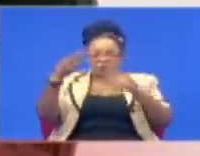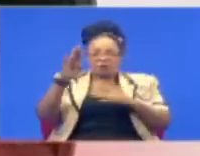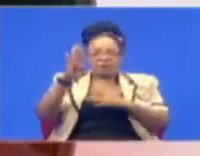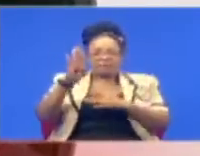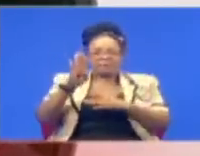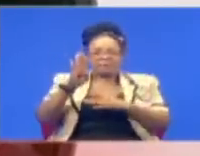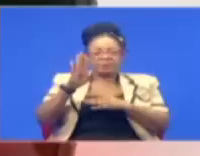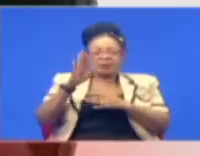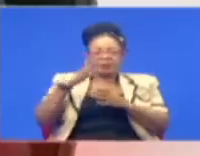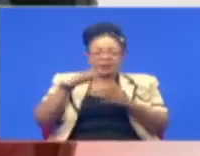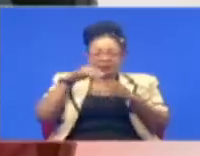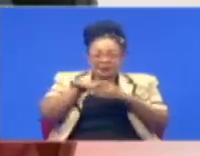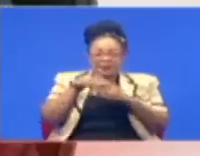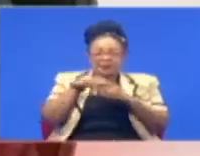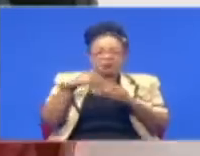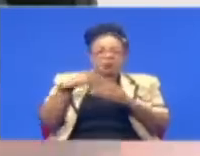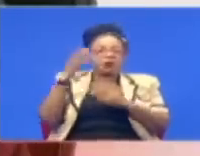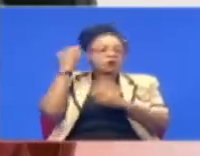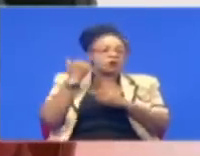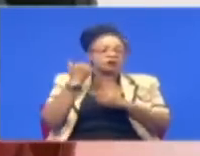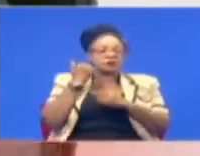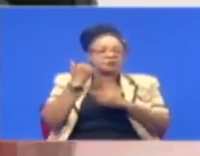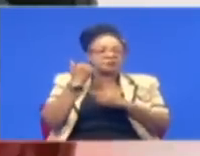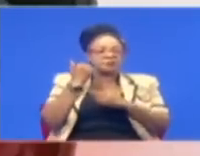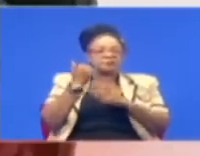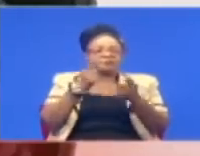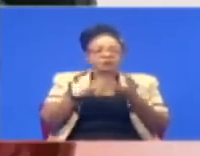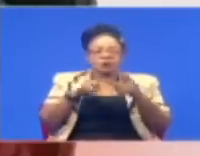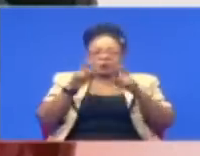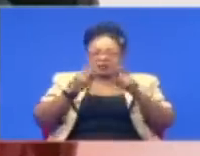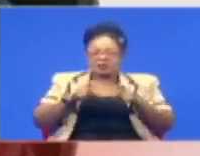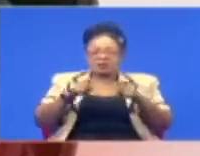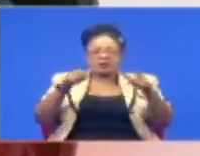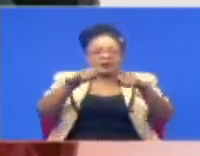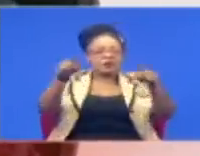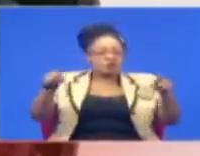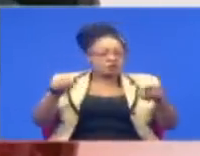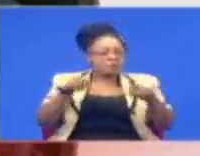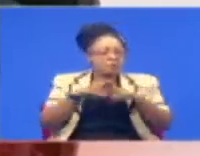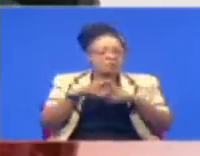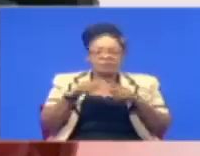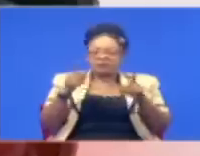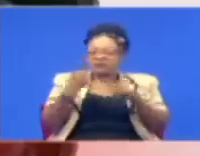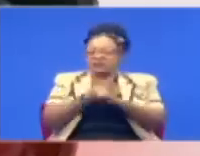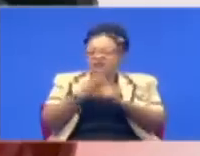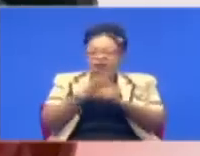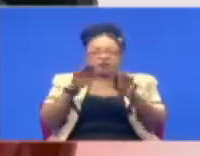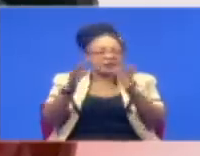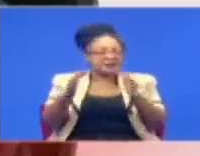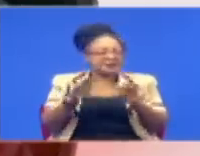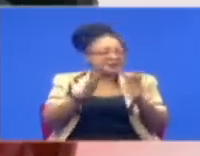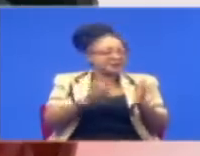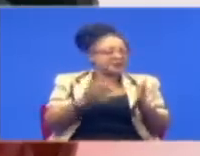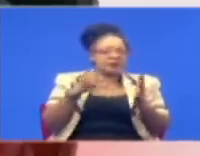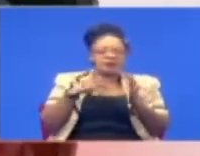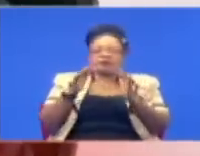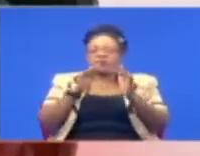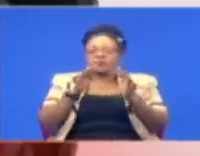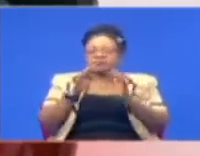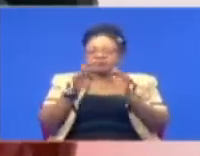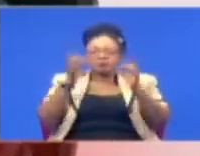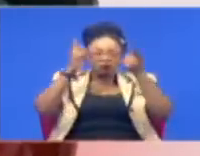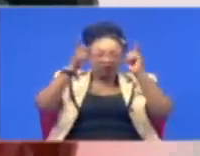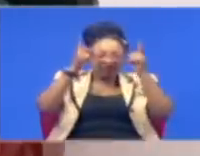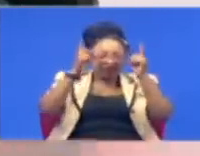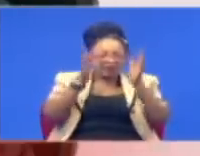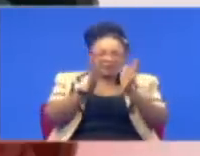in our courts. All we'll need is a room, have several desks, have Wi-Fi, and these young